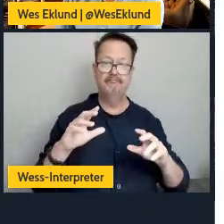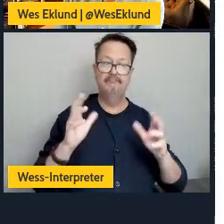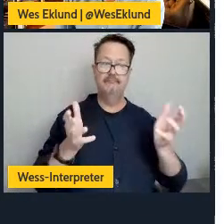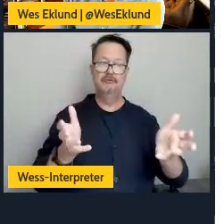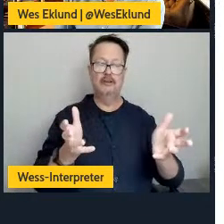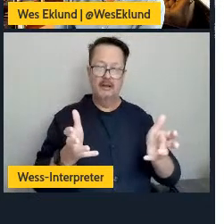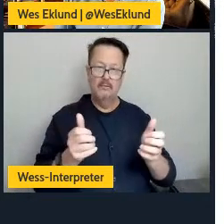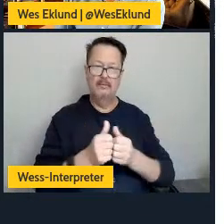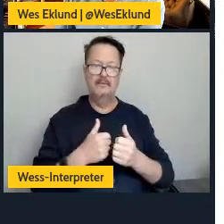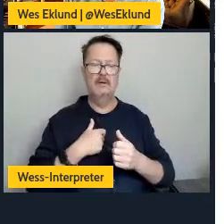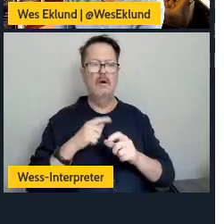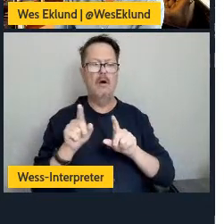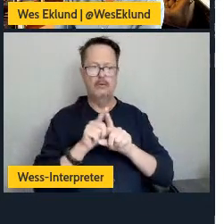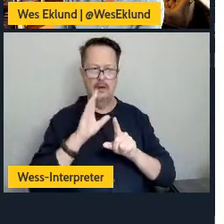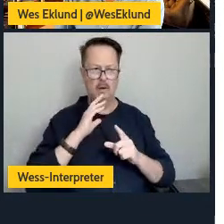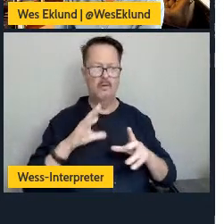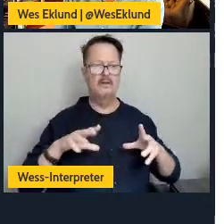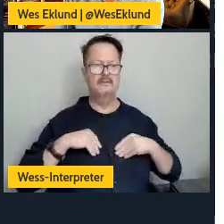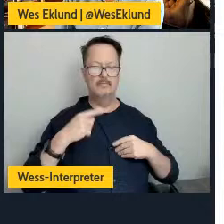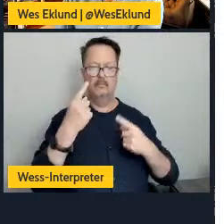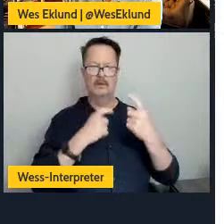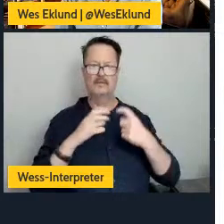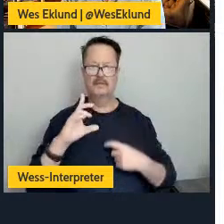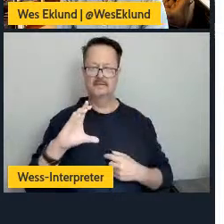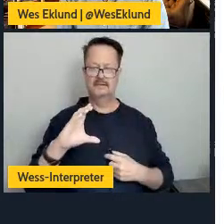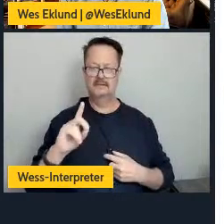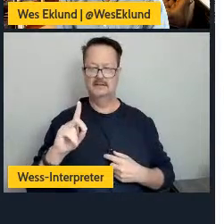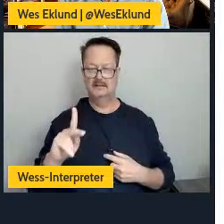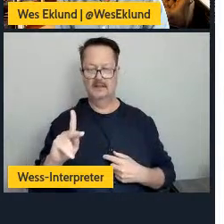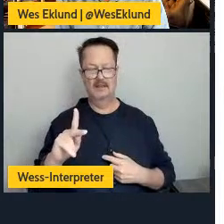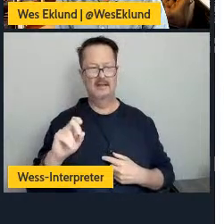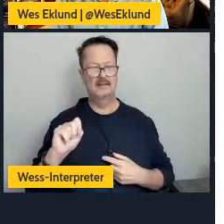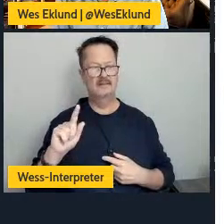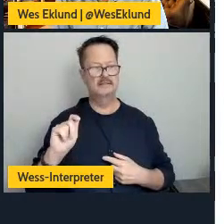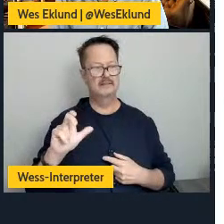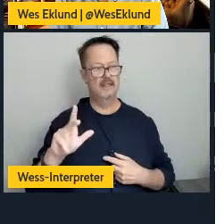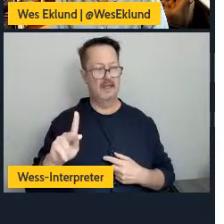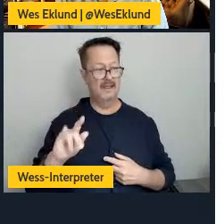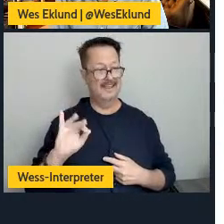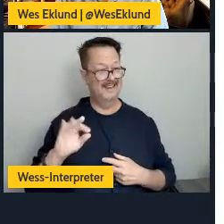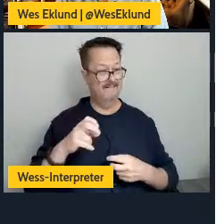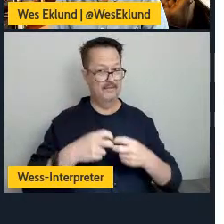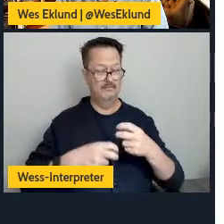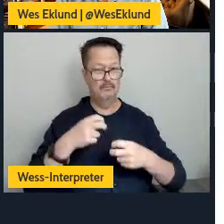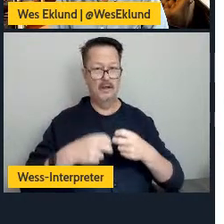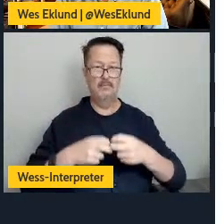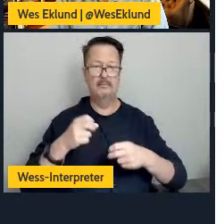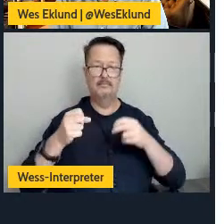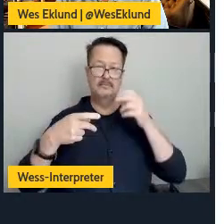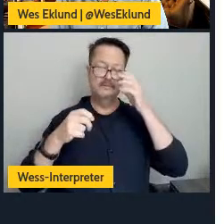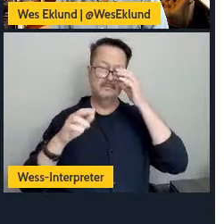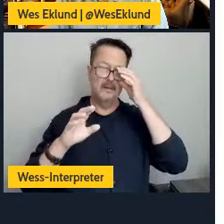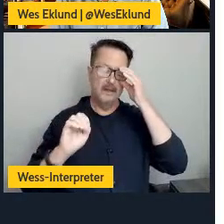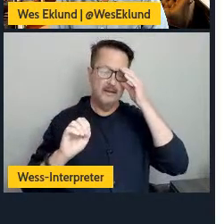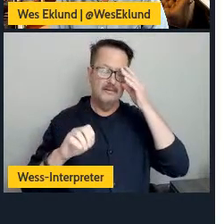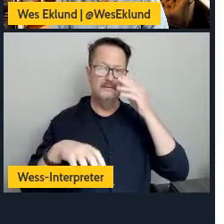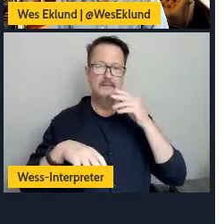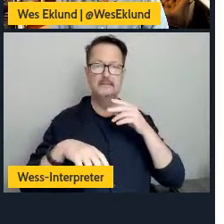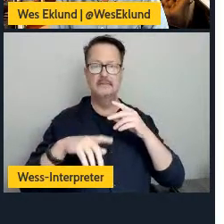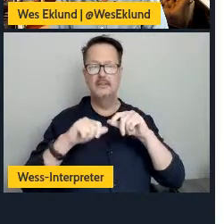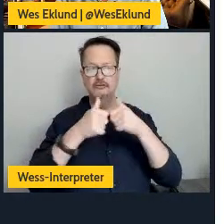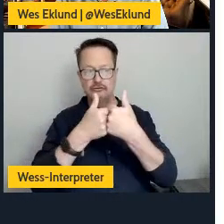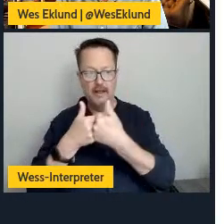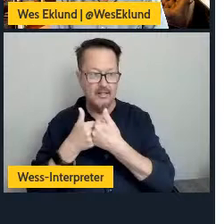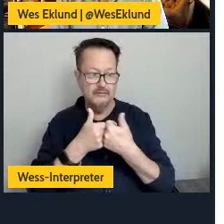taking questions in the CDK Slack. And if this problem space and some of these challenges